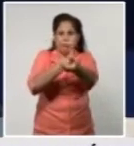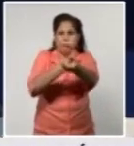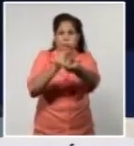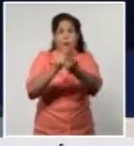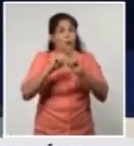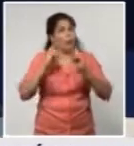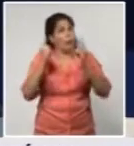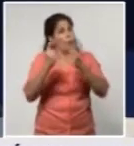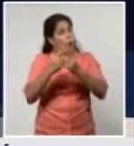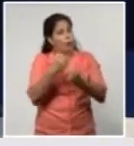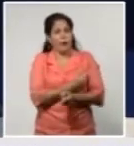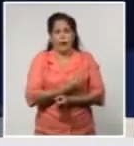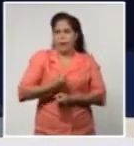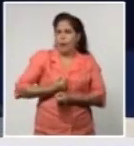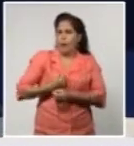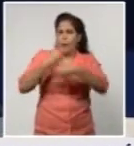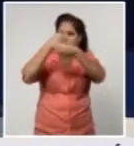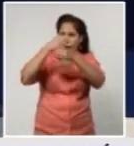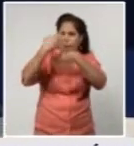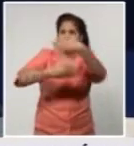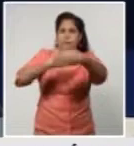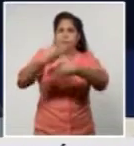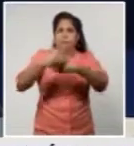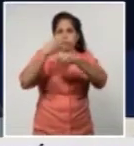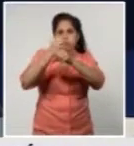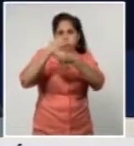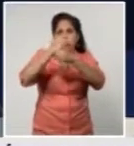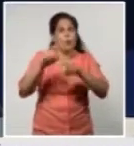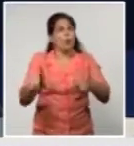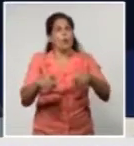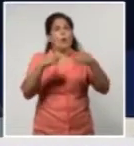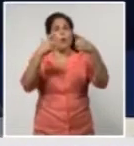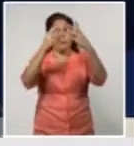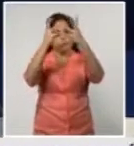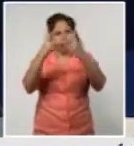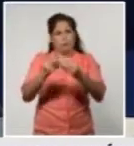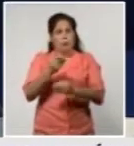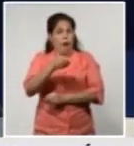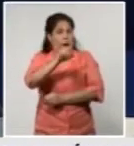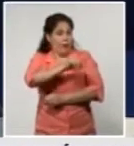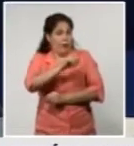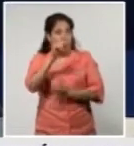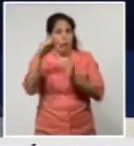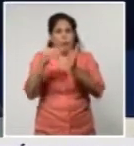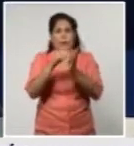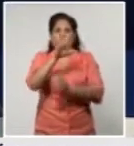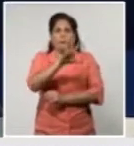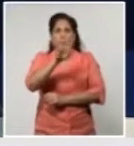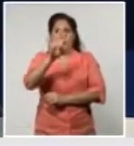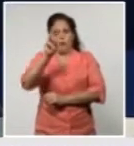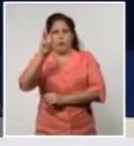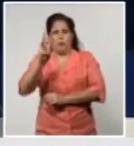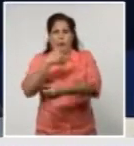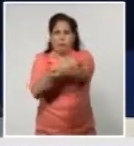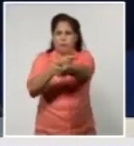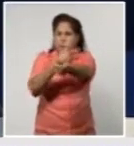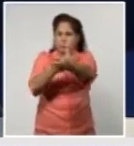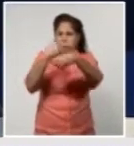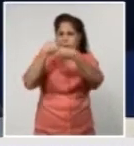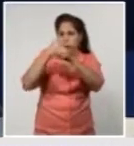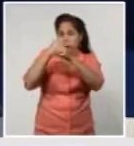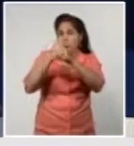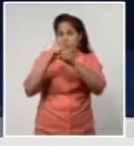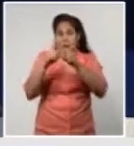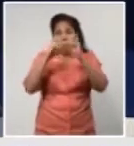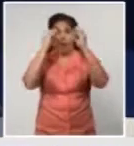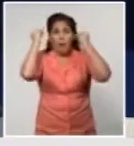Biotechnology, 133 samples. The labs did a great job and they could process